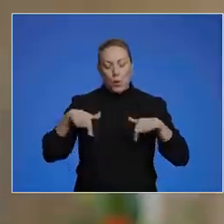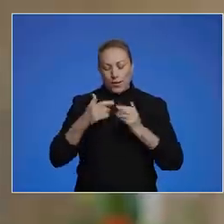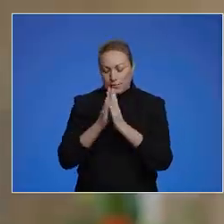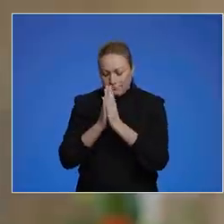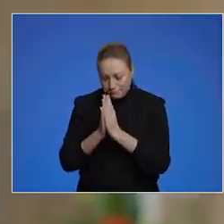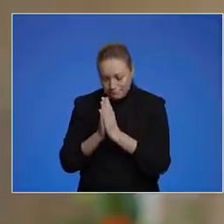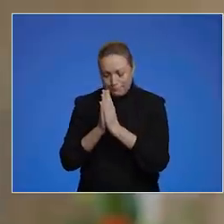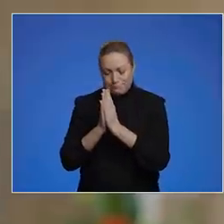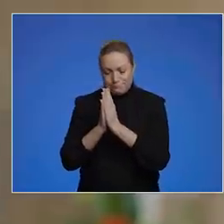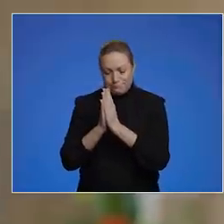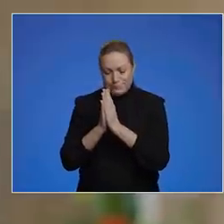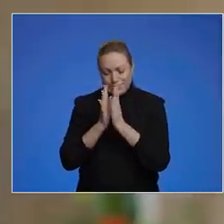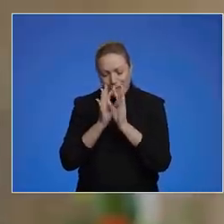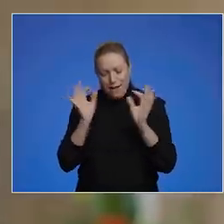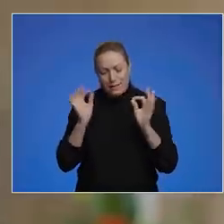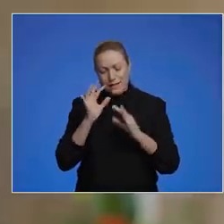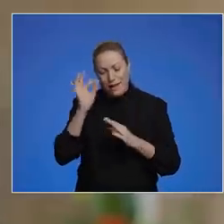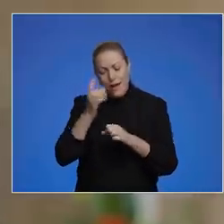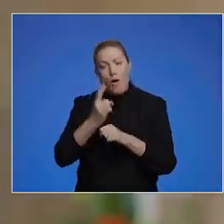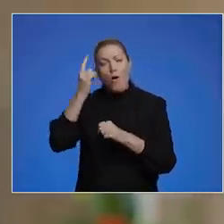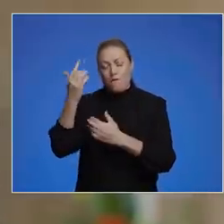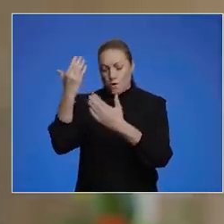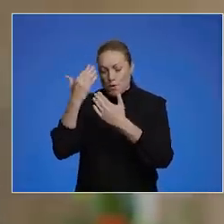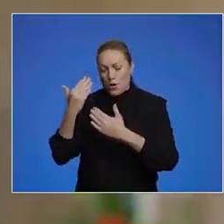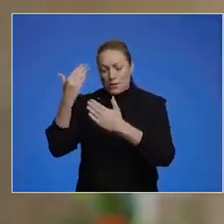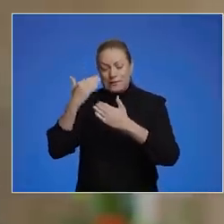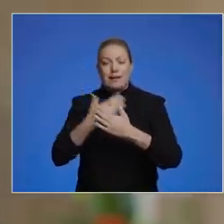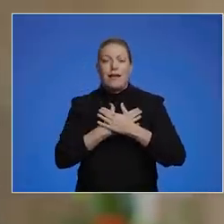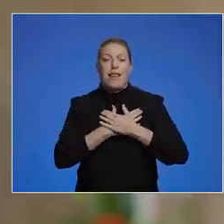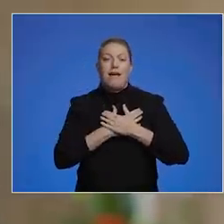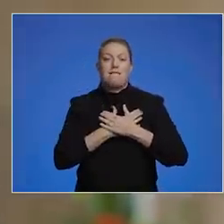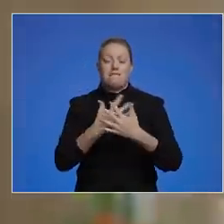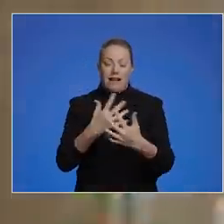silence, asking God for His mercy, His love, and His embrace.